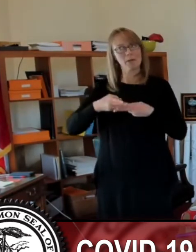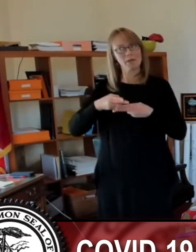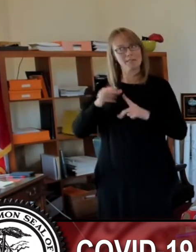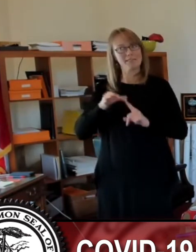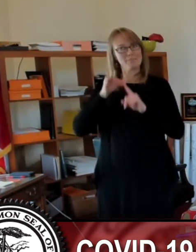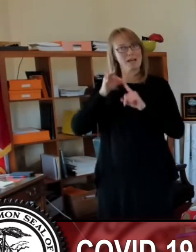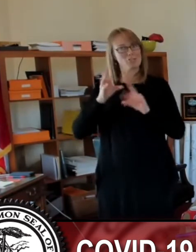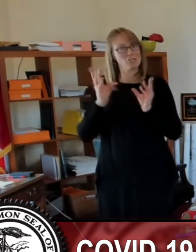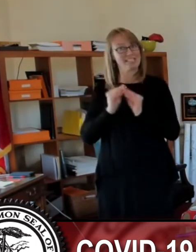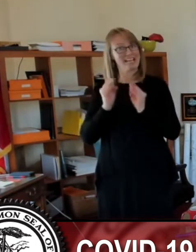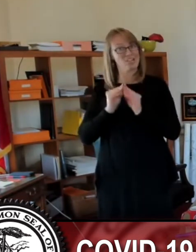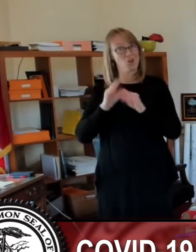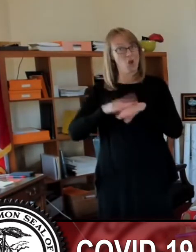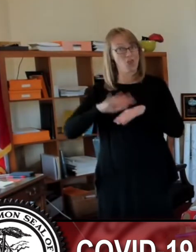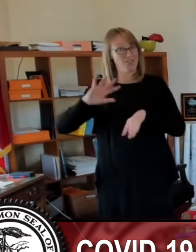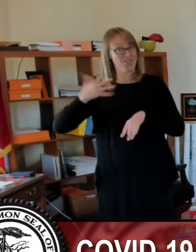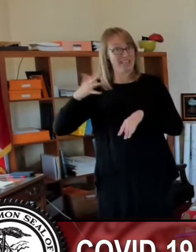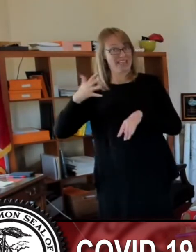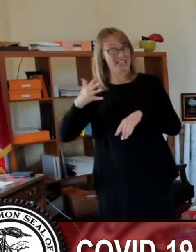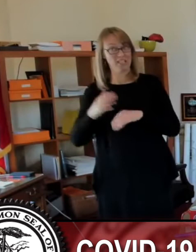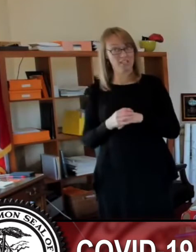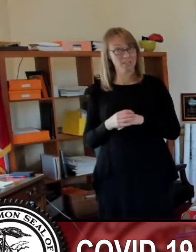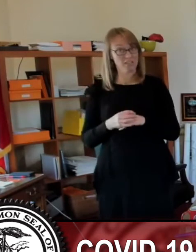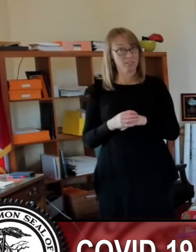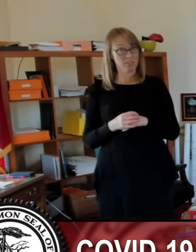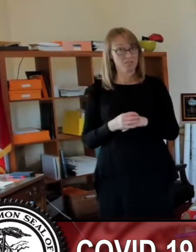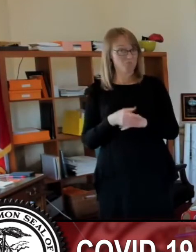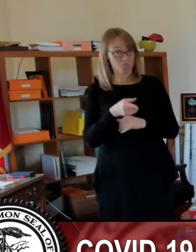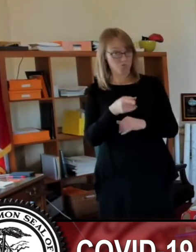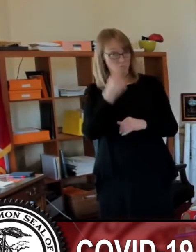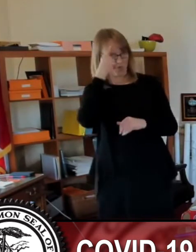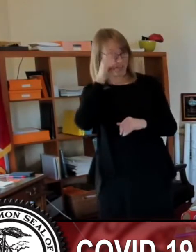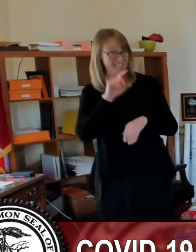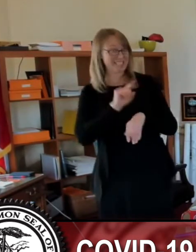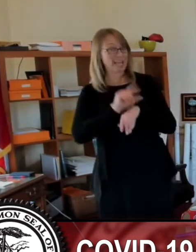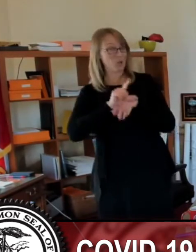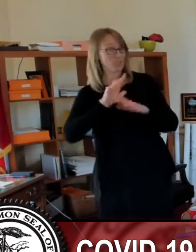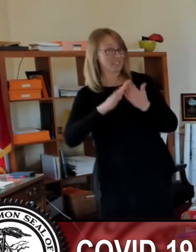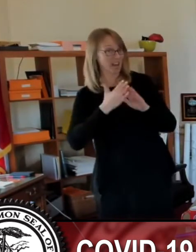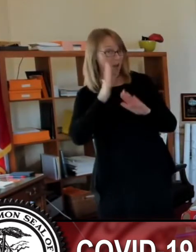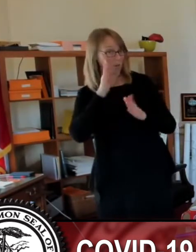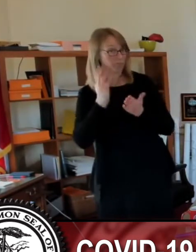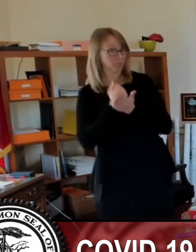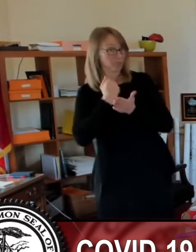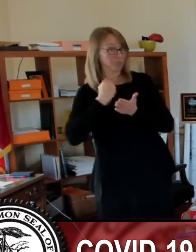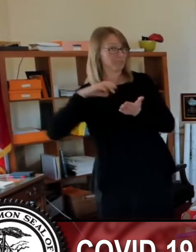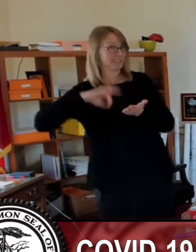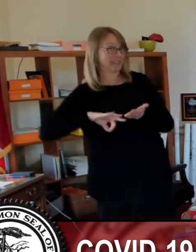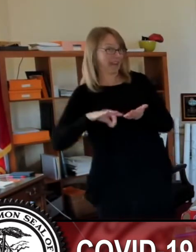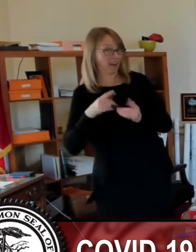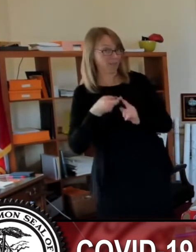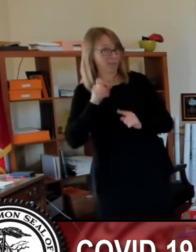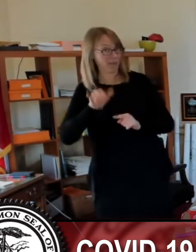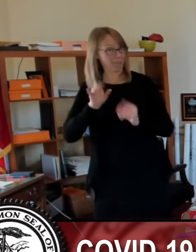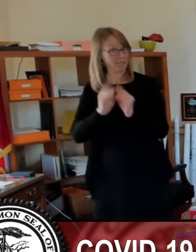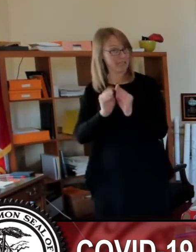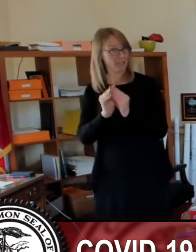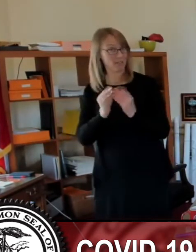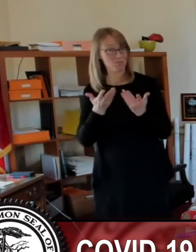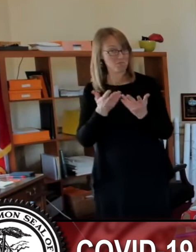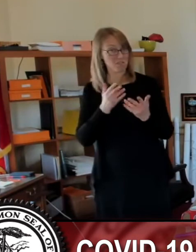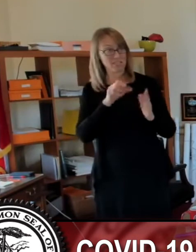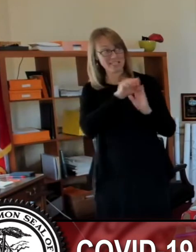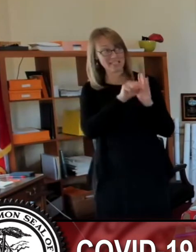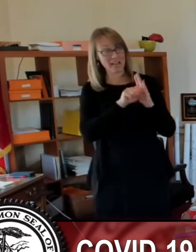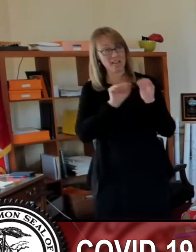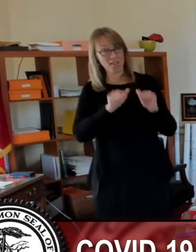What are your thoughts about what the city stands to gain out of that? How do you think the state will be able to help the city with additional